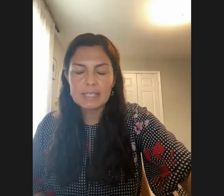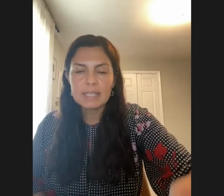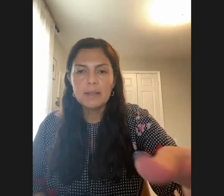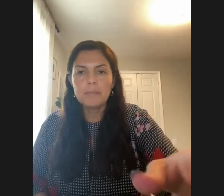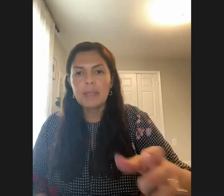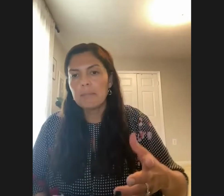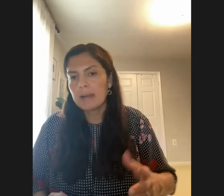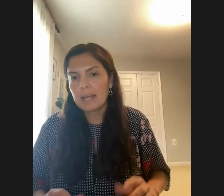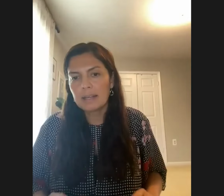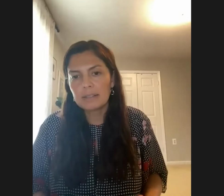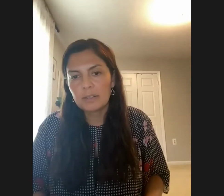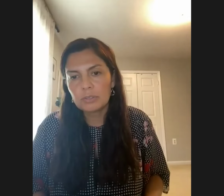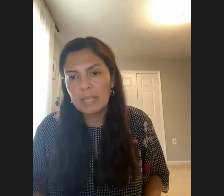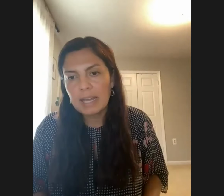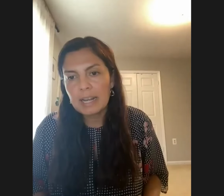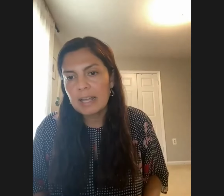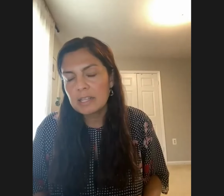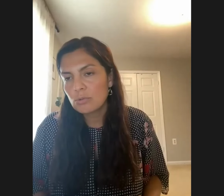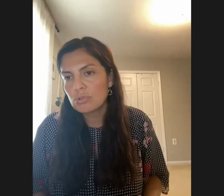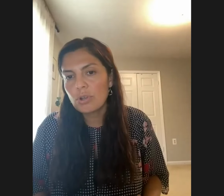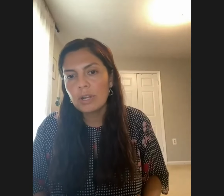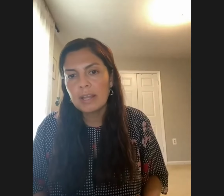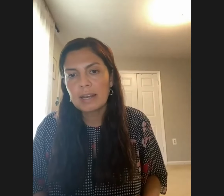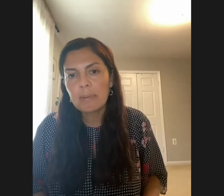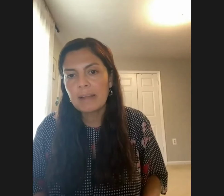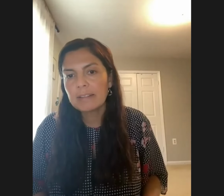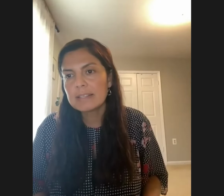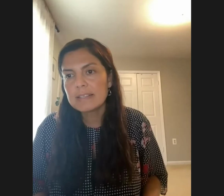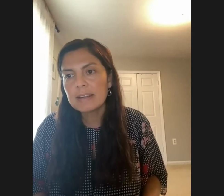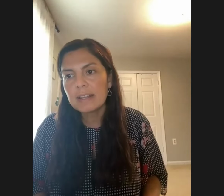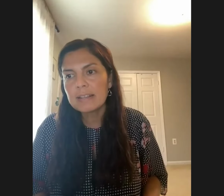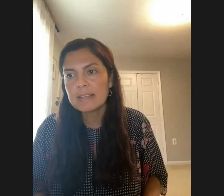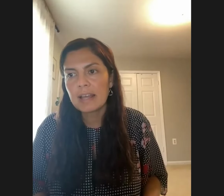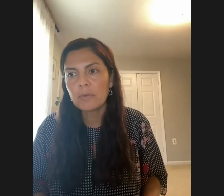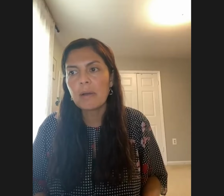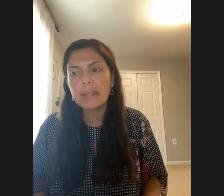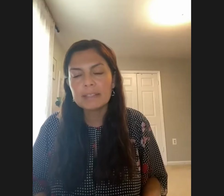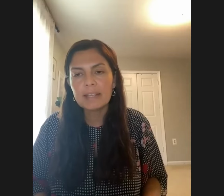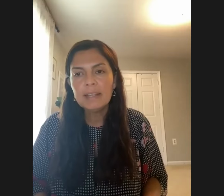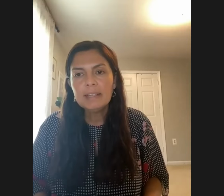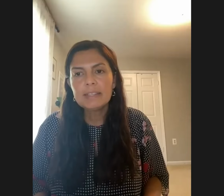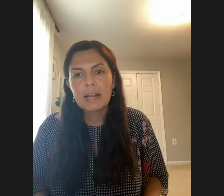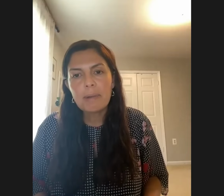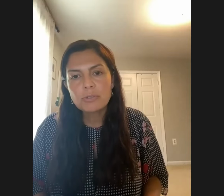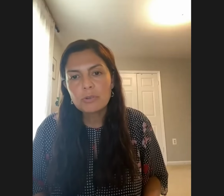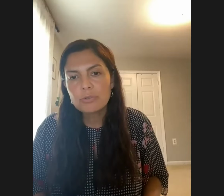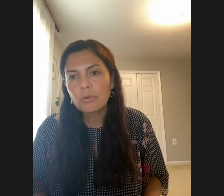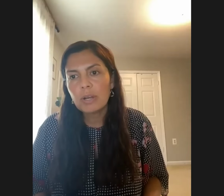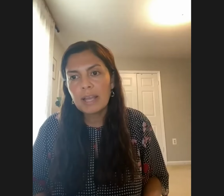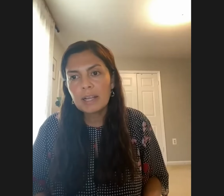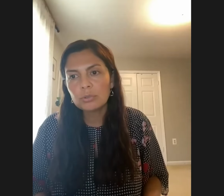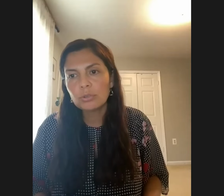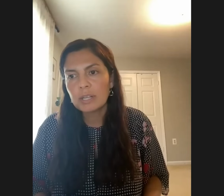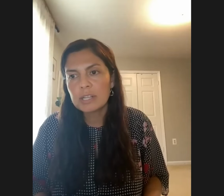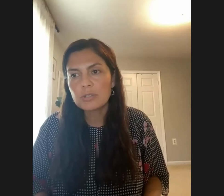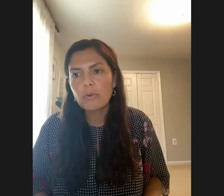will be made available shortly on the website, which is dedicated to the seminar. I would like